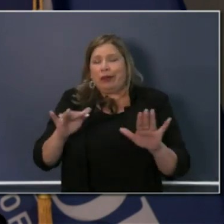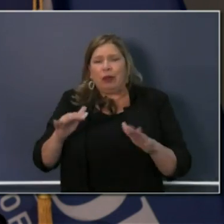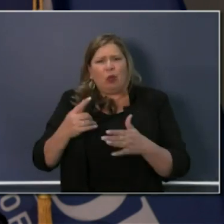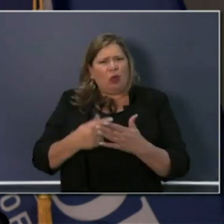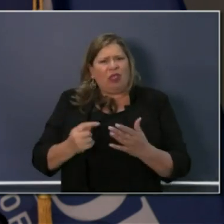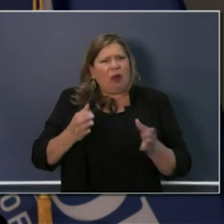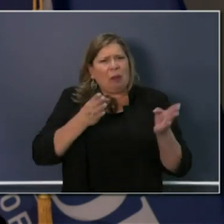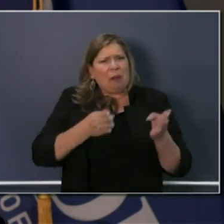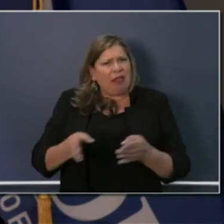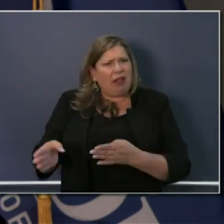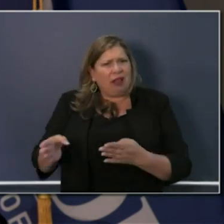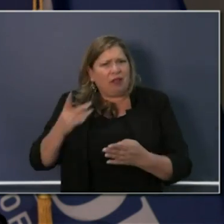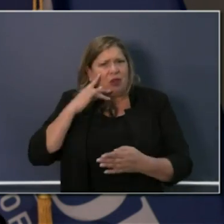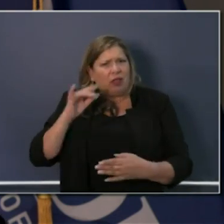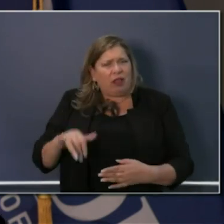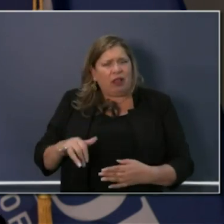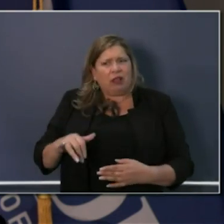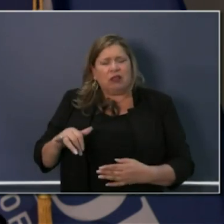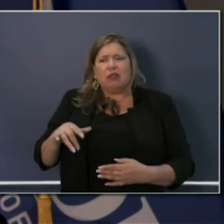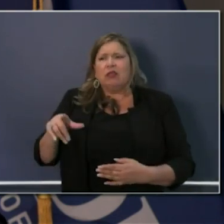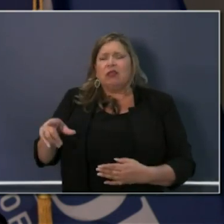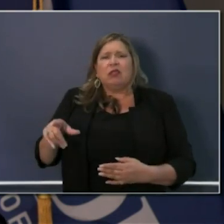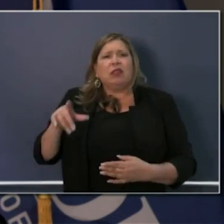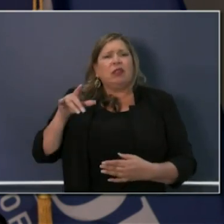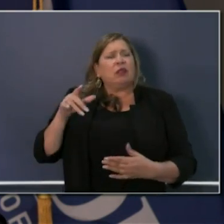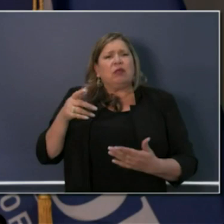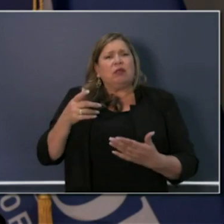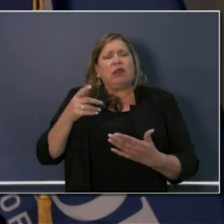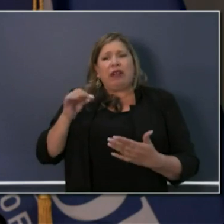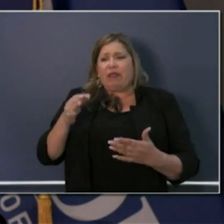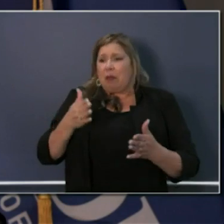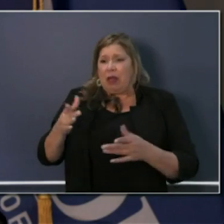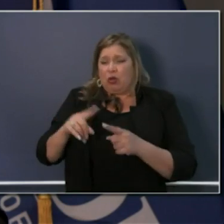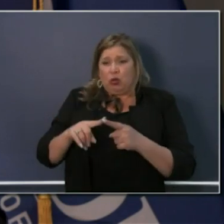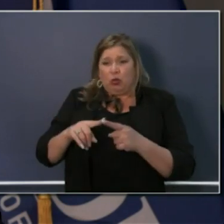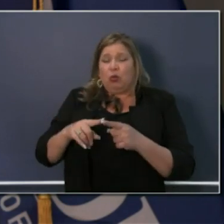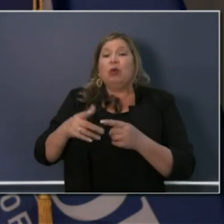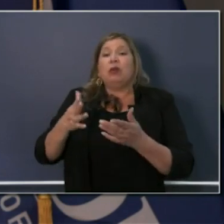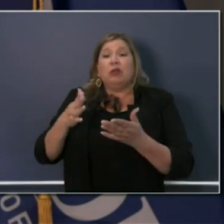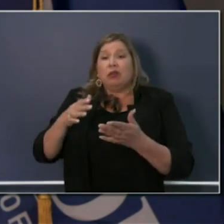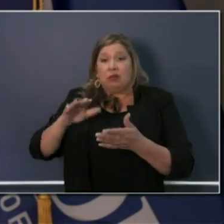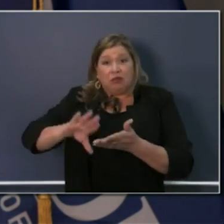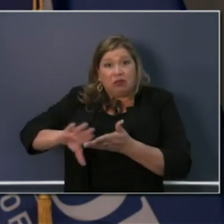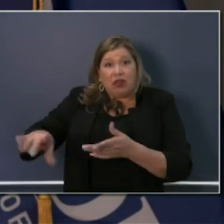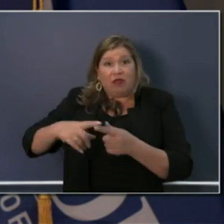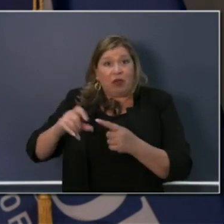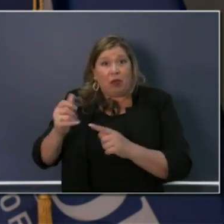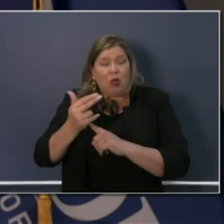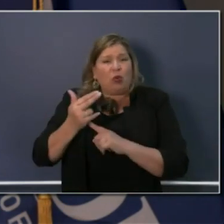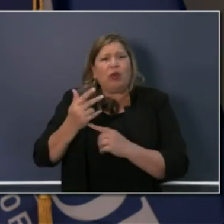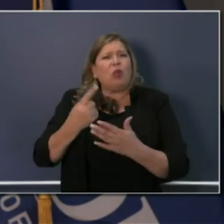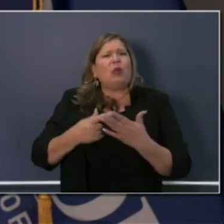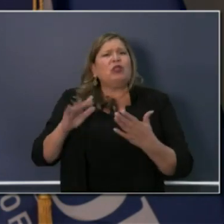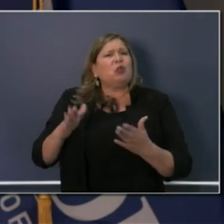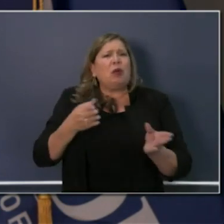remain housed, what is that plan to facilitate that? Thank you. I appreciate that, and we are putting that together in real time. Trust